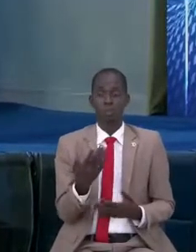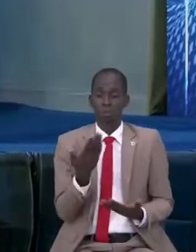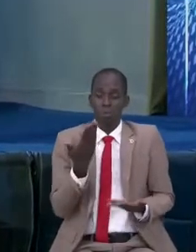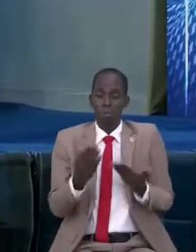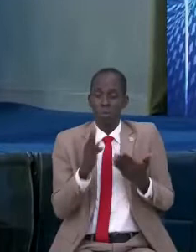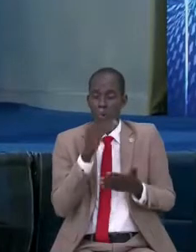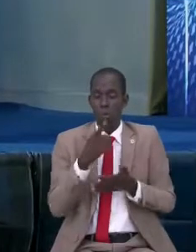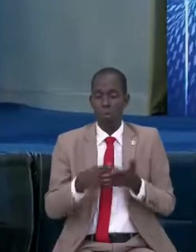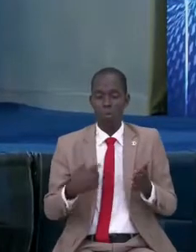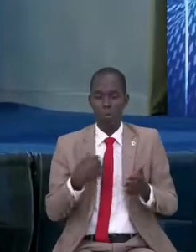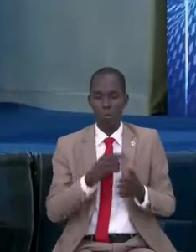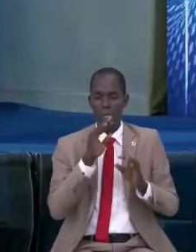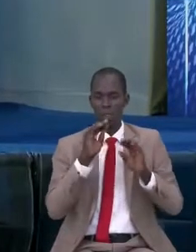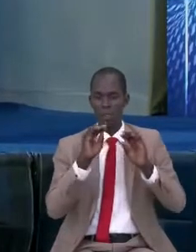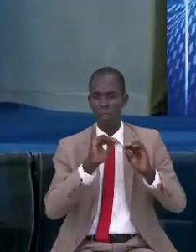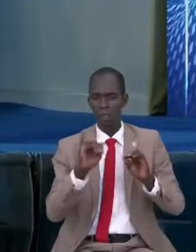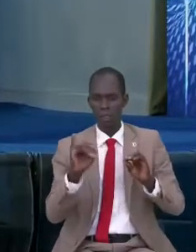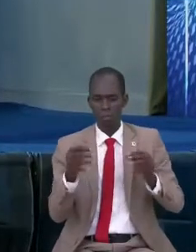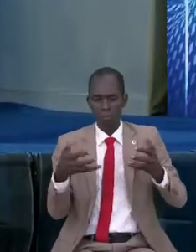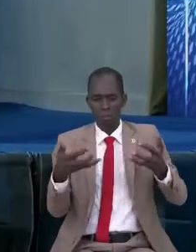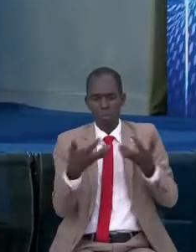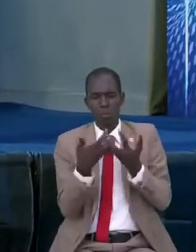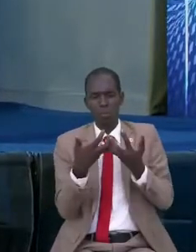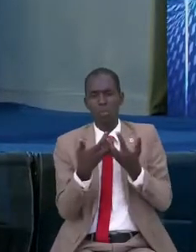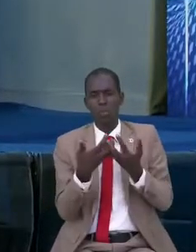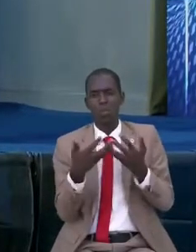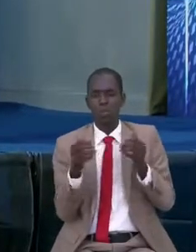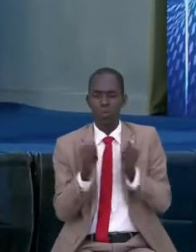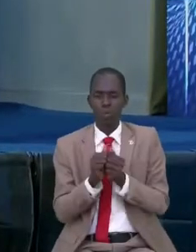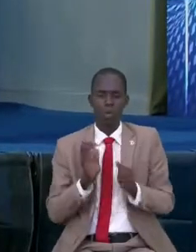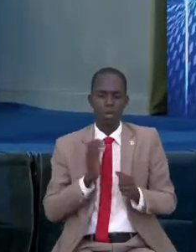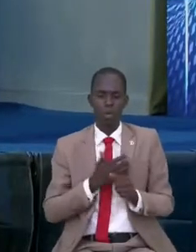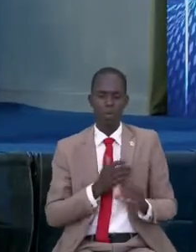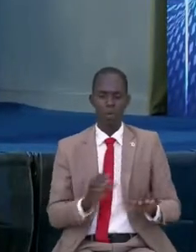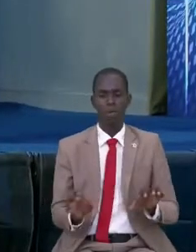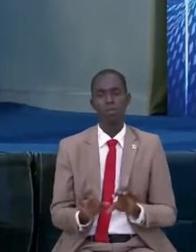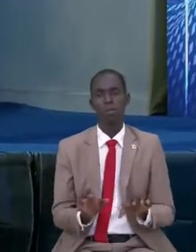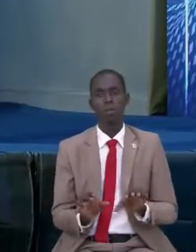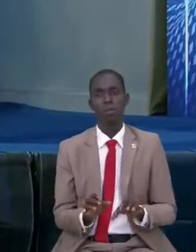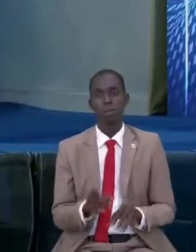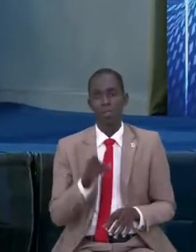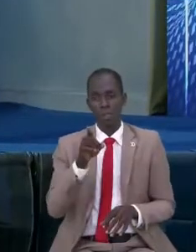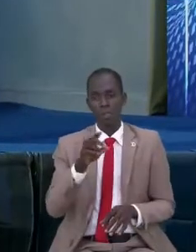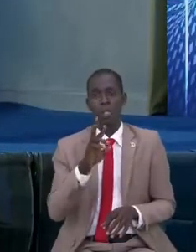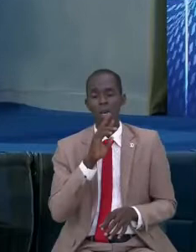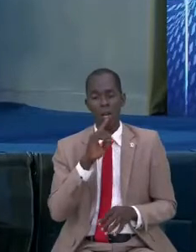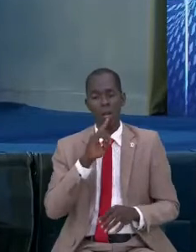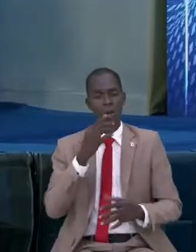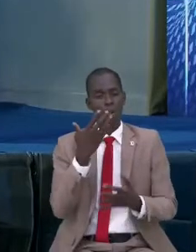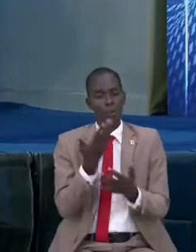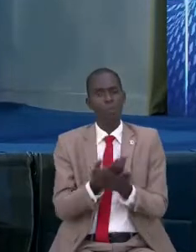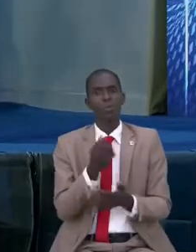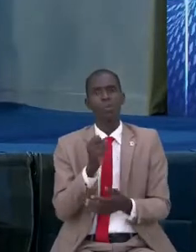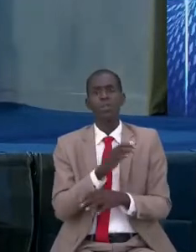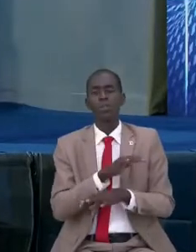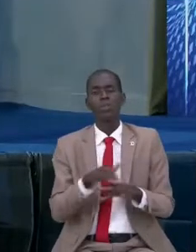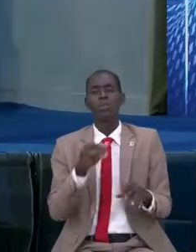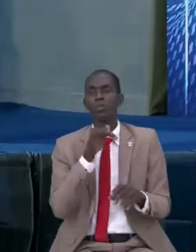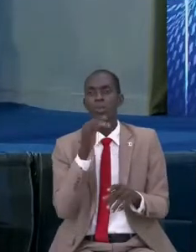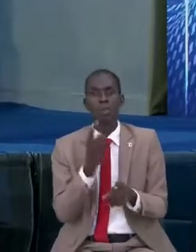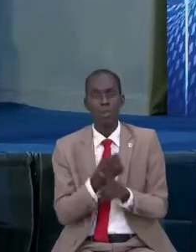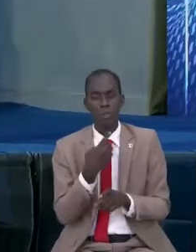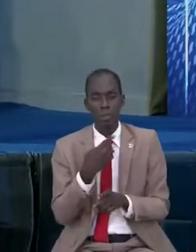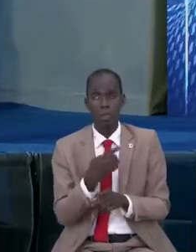teaching matches with our action. Ye are witnesses. Don't just say,